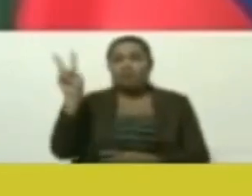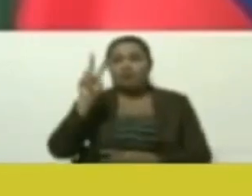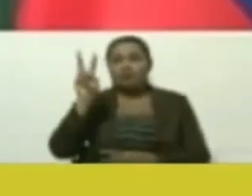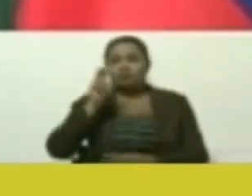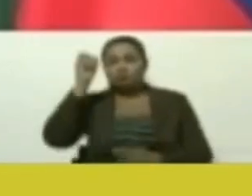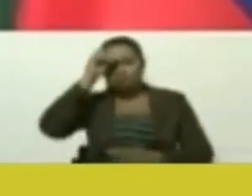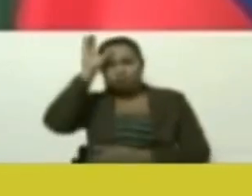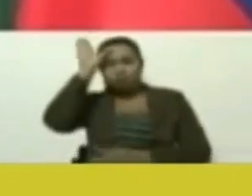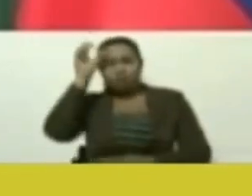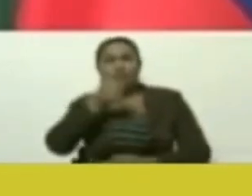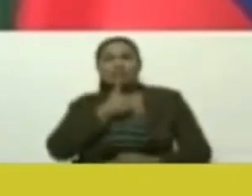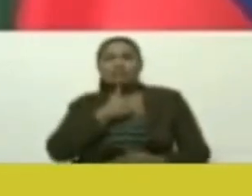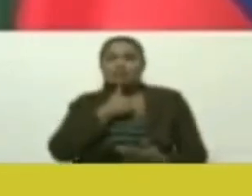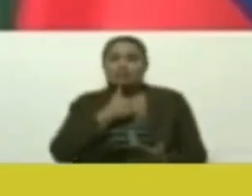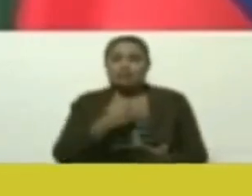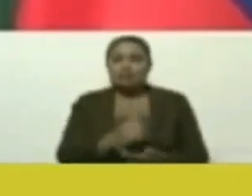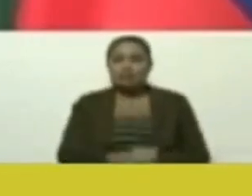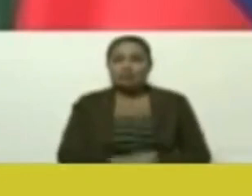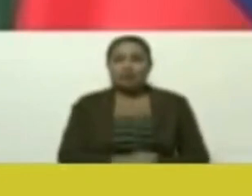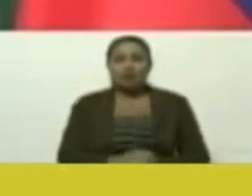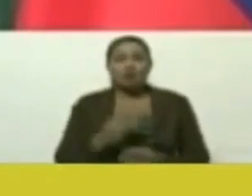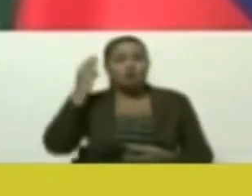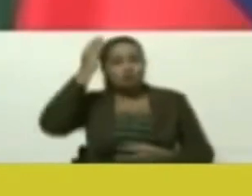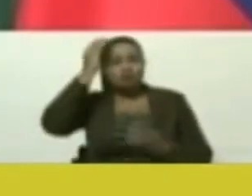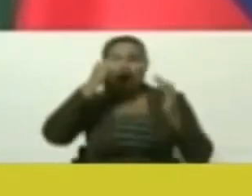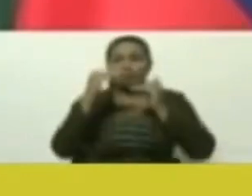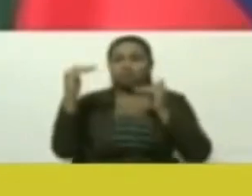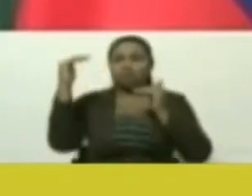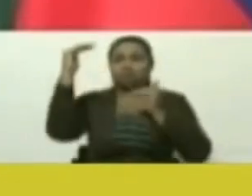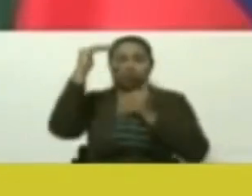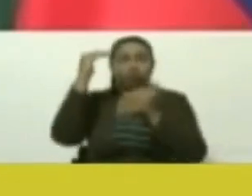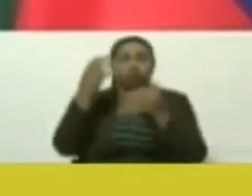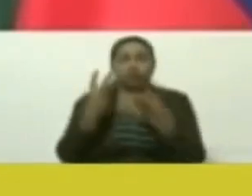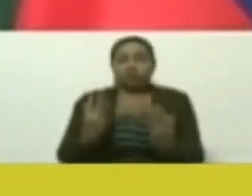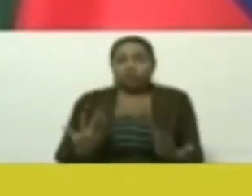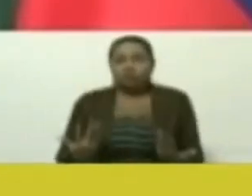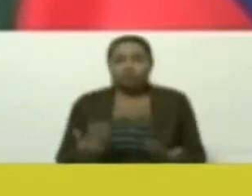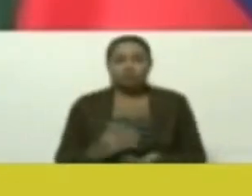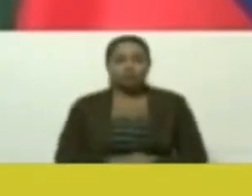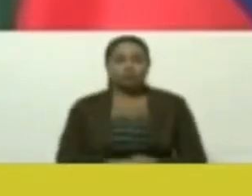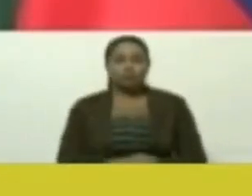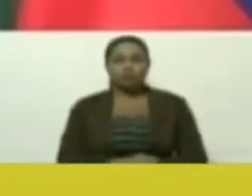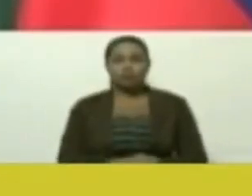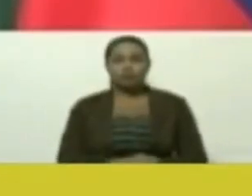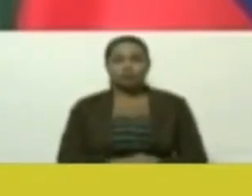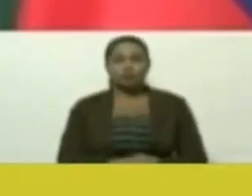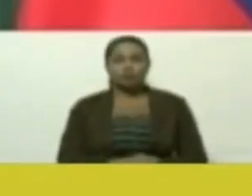But the people of Venezuela, with their resilience, with their